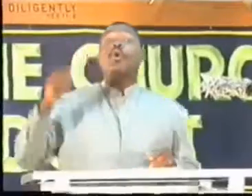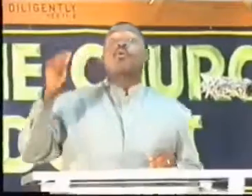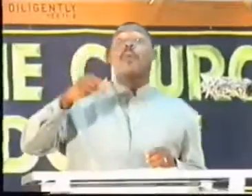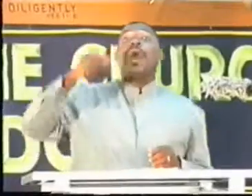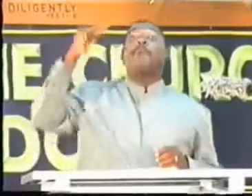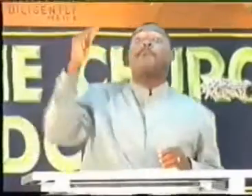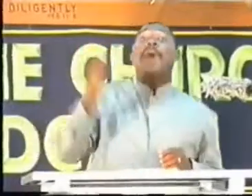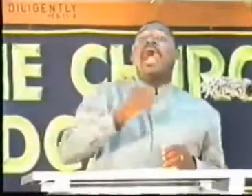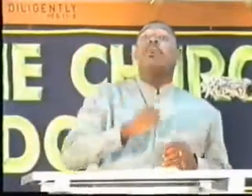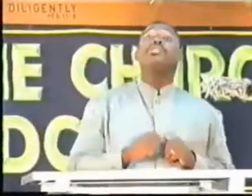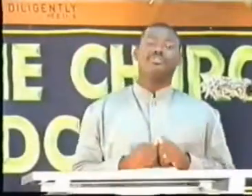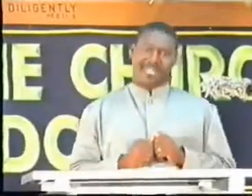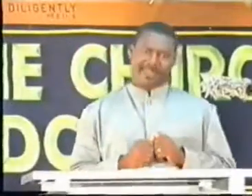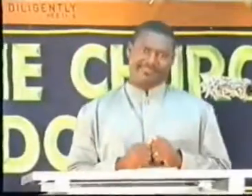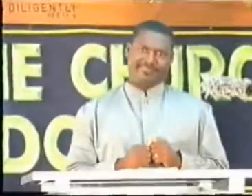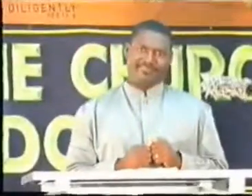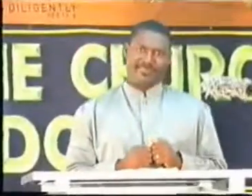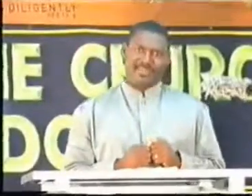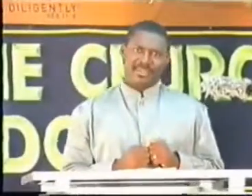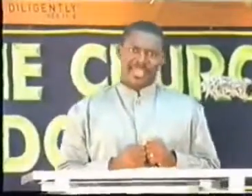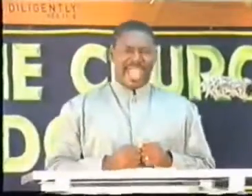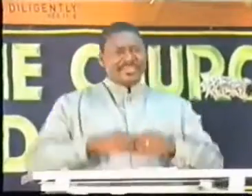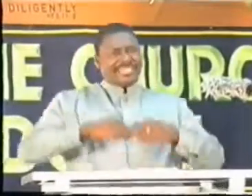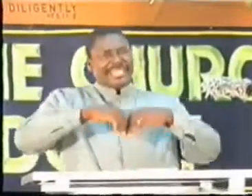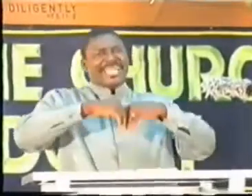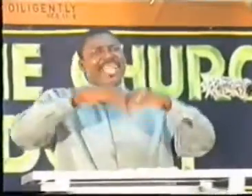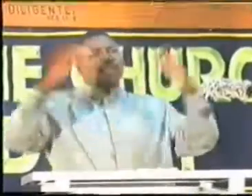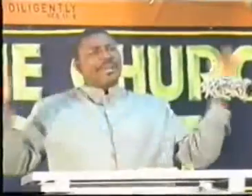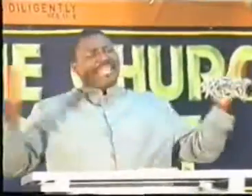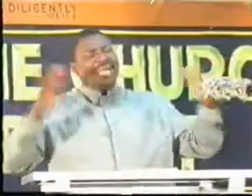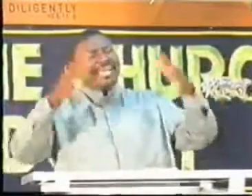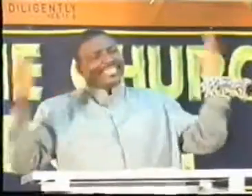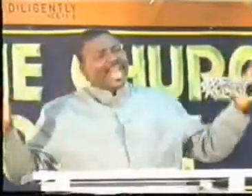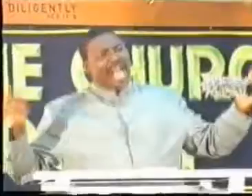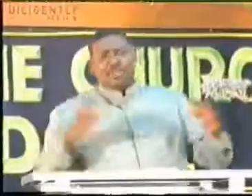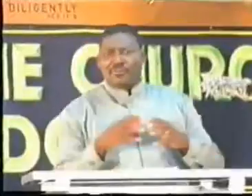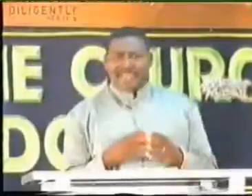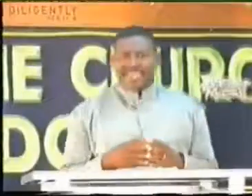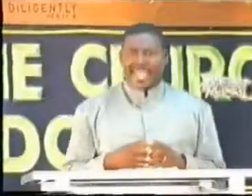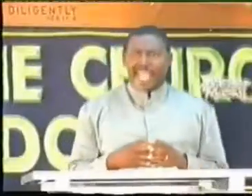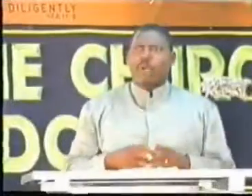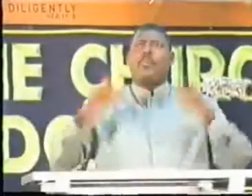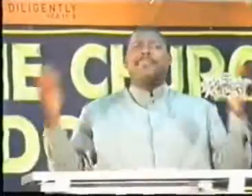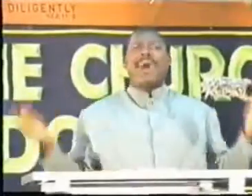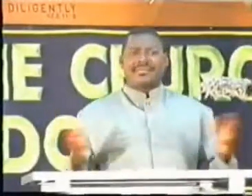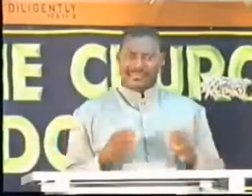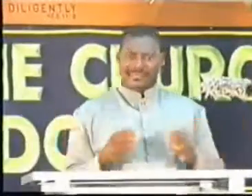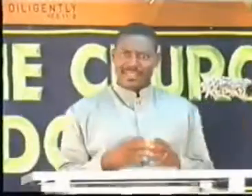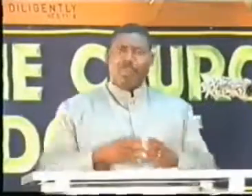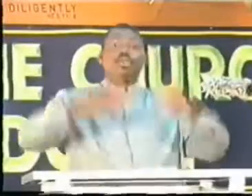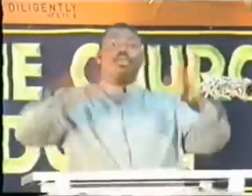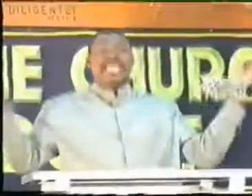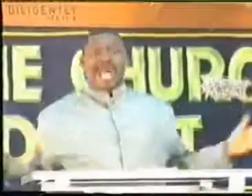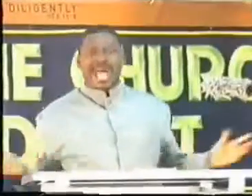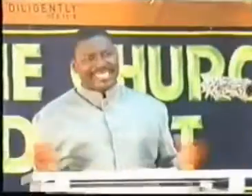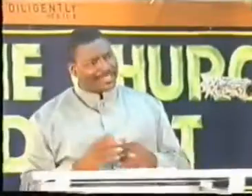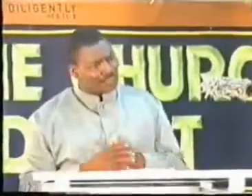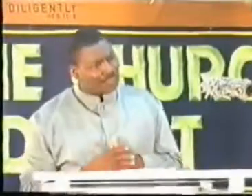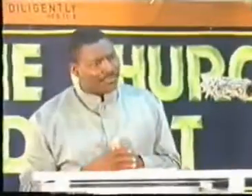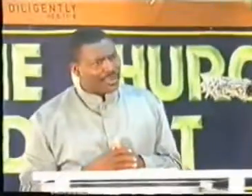na ekom abba ewa Jerusalem enunti ya ya announcement adia chile e kristofu wane se ekom abba ewo